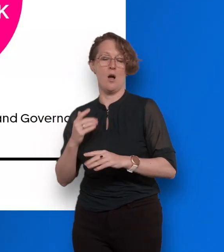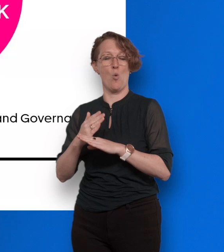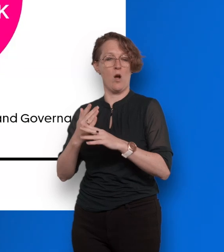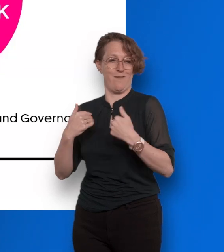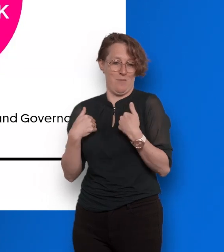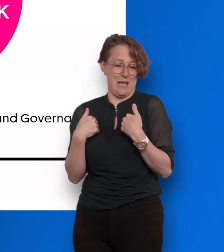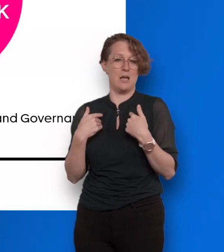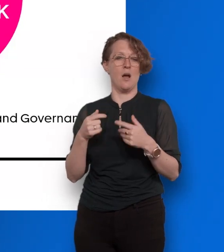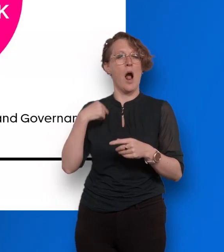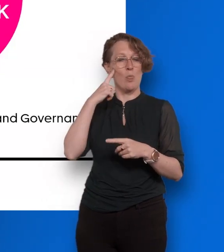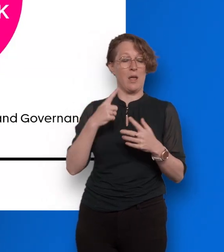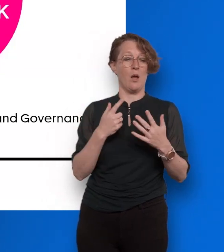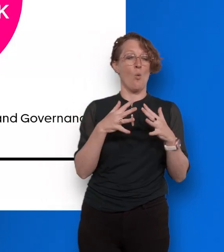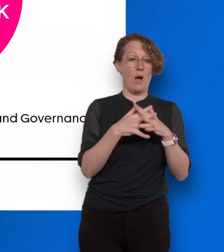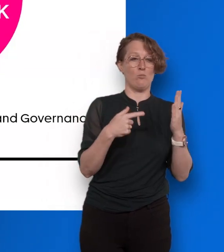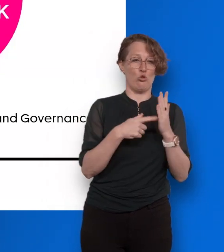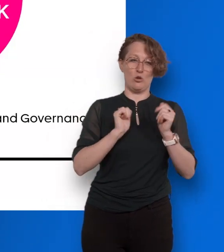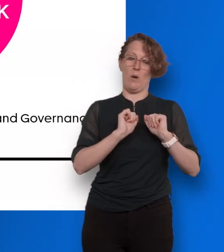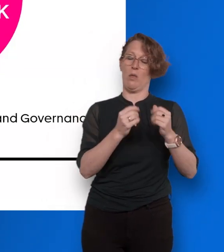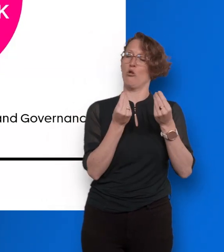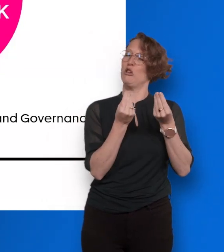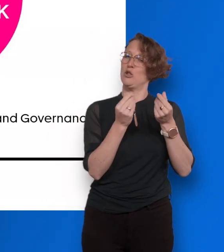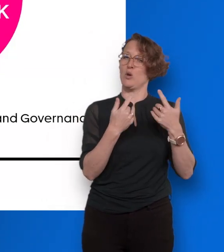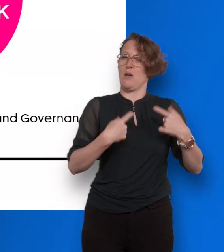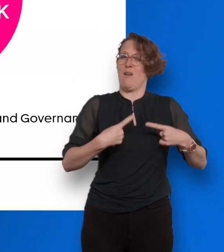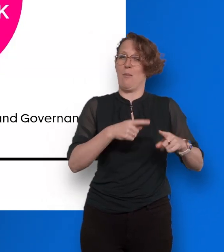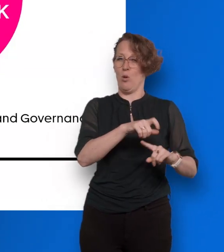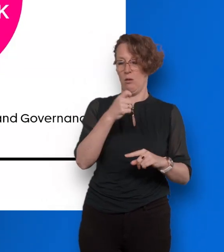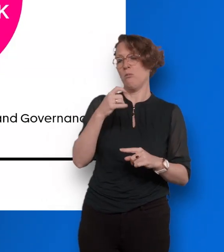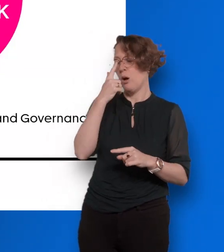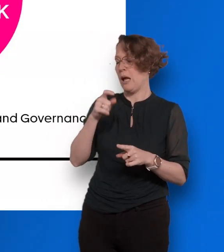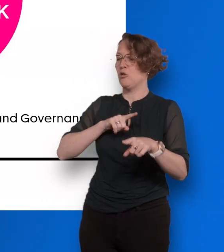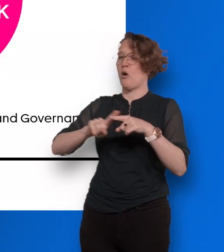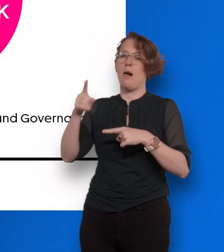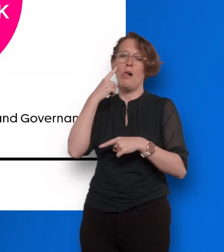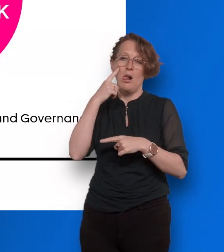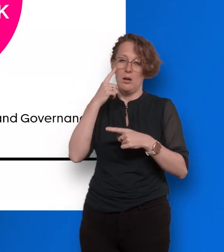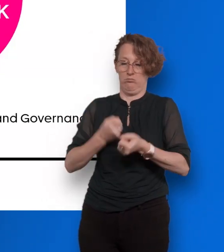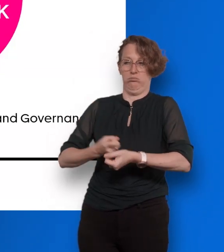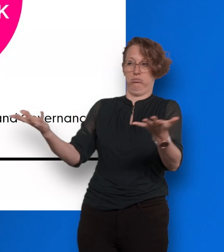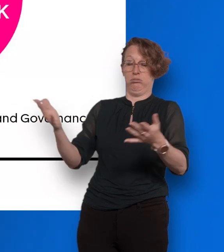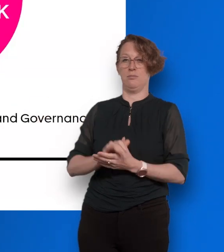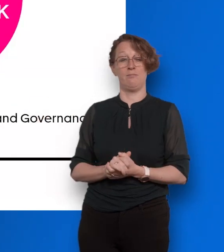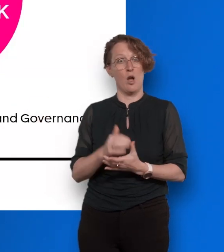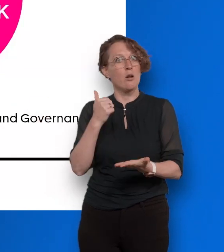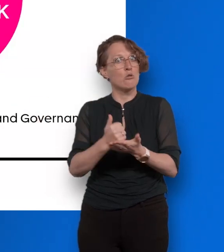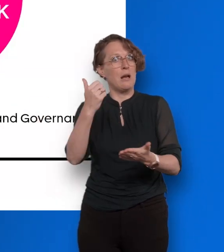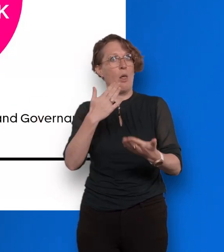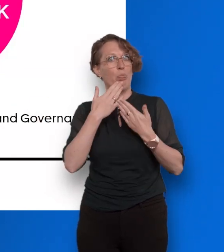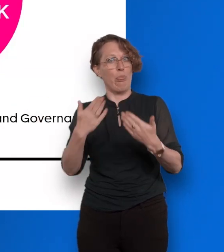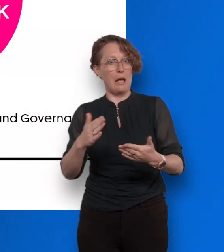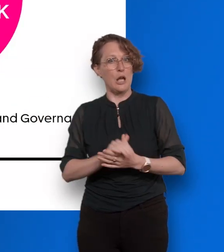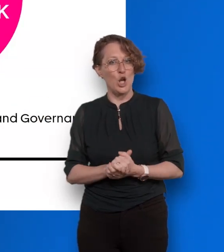would be ideal, really. And I think Wellcome's sort of in a position with its level of resource to be able to kind of do something like that.